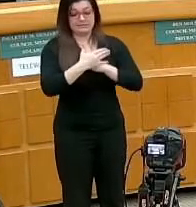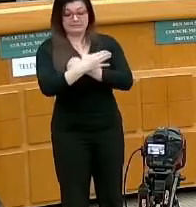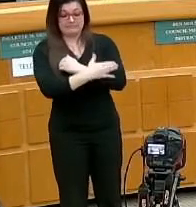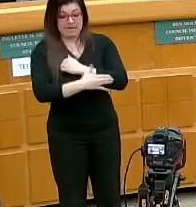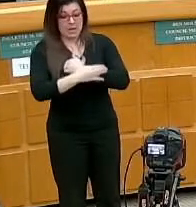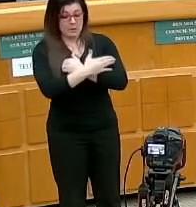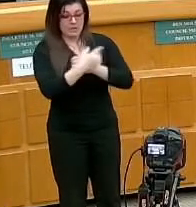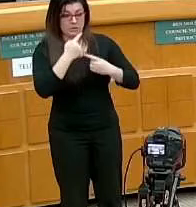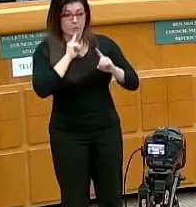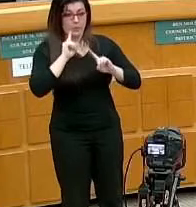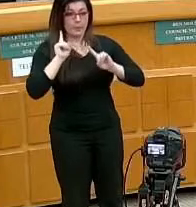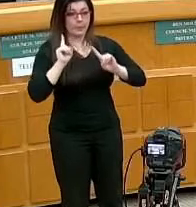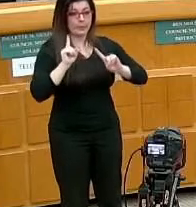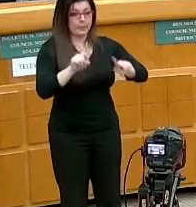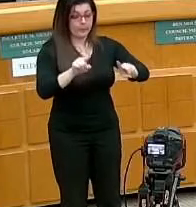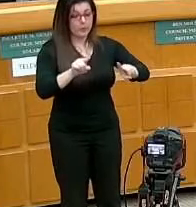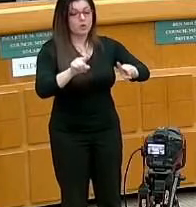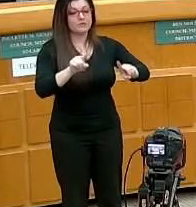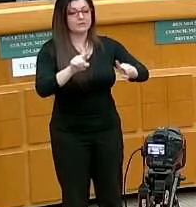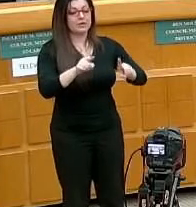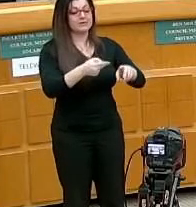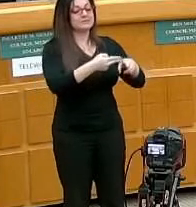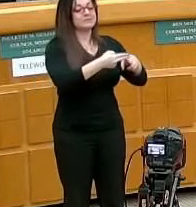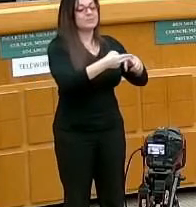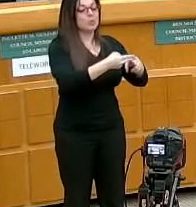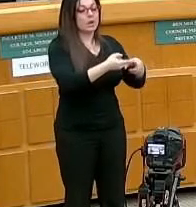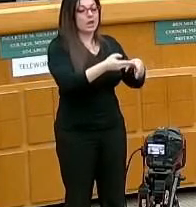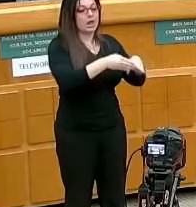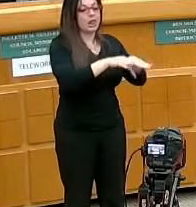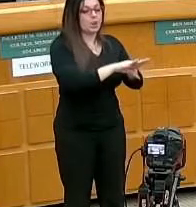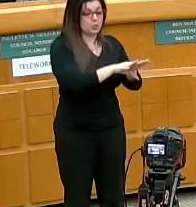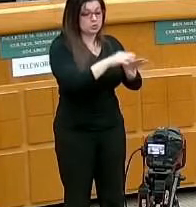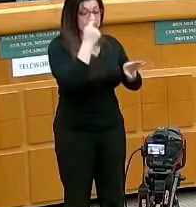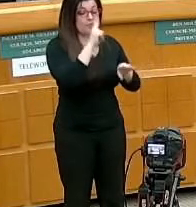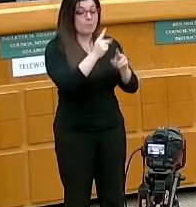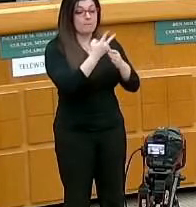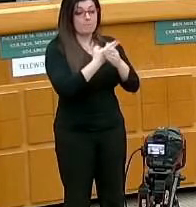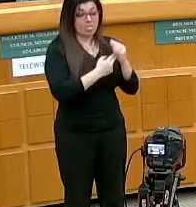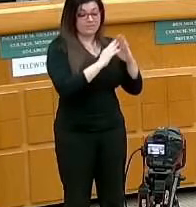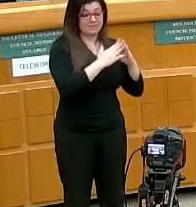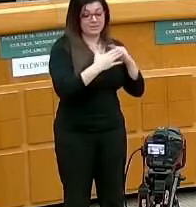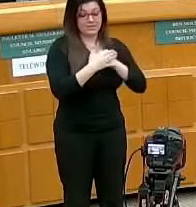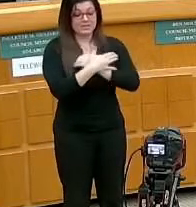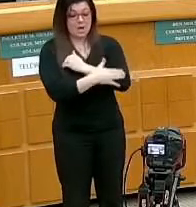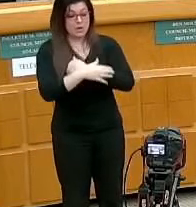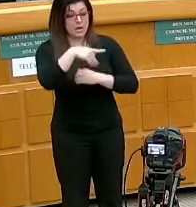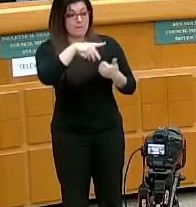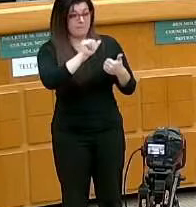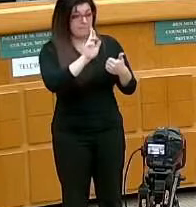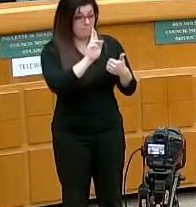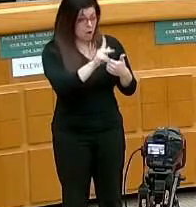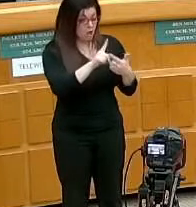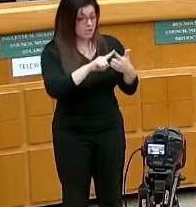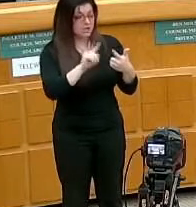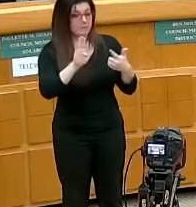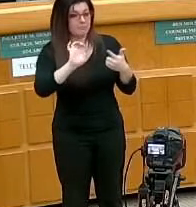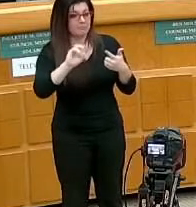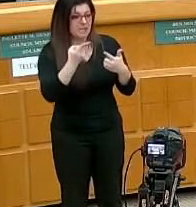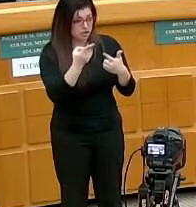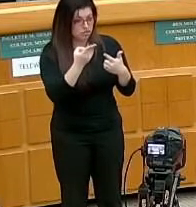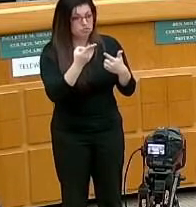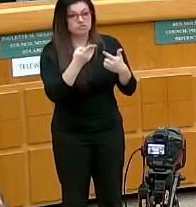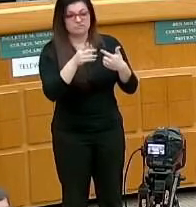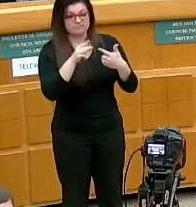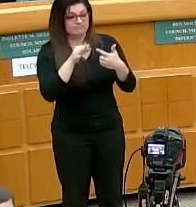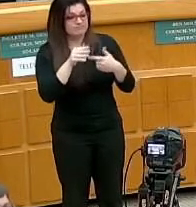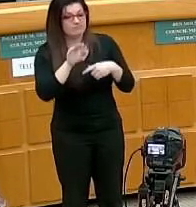for Friday, Saturday, and Sunday, closures of both city and county parks and beaches, both our bay beaches and